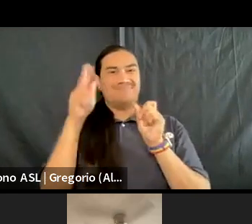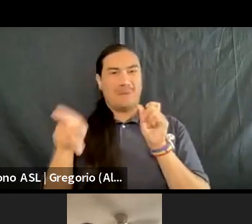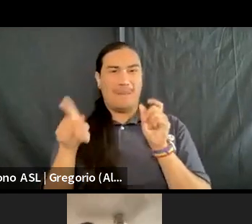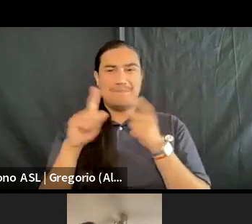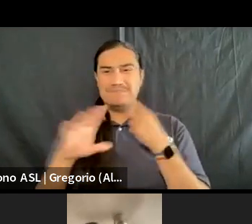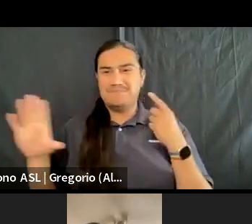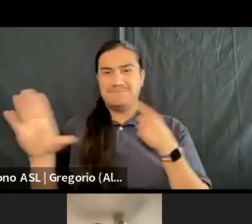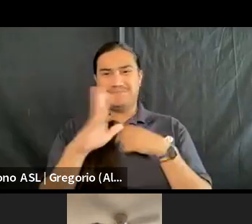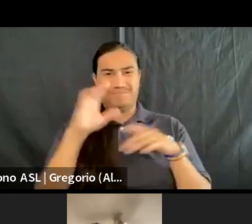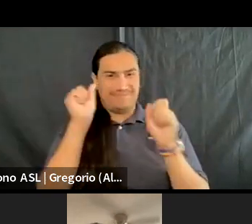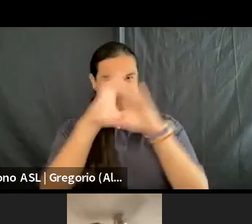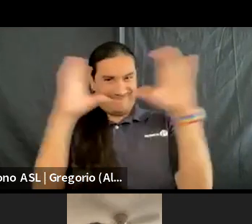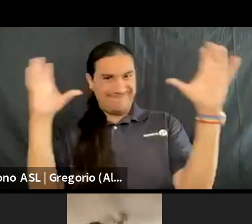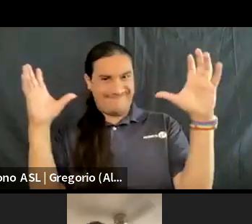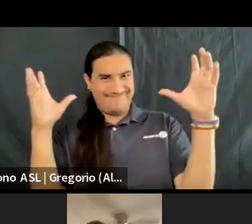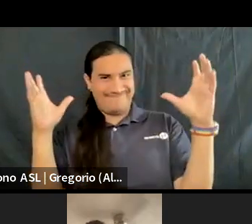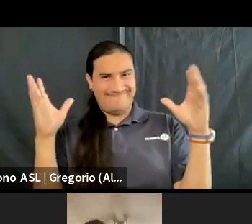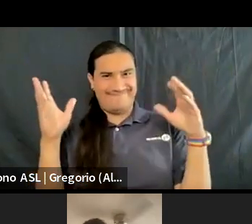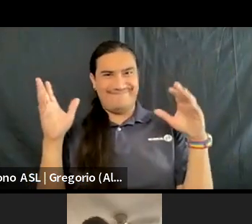scenes.